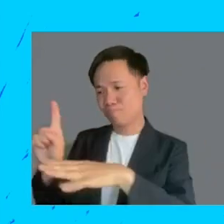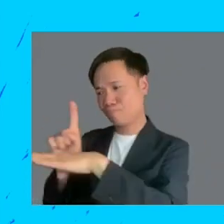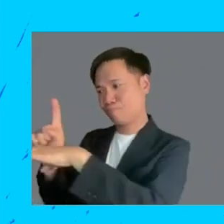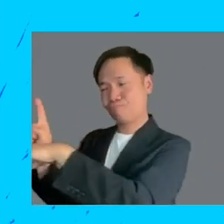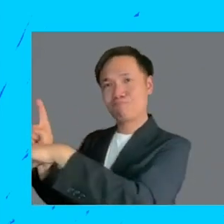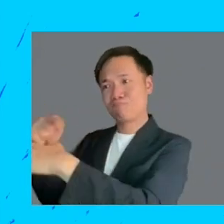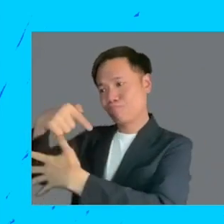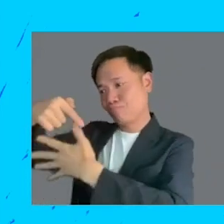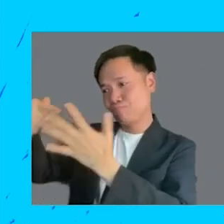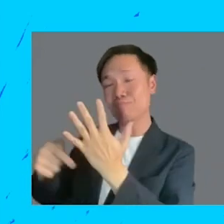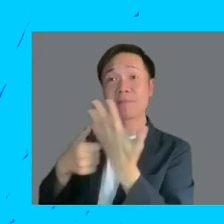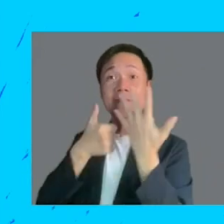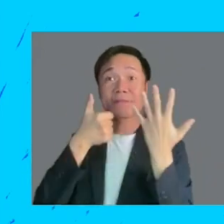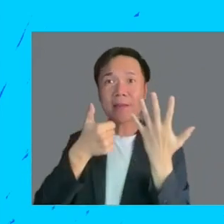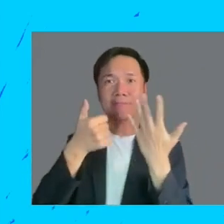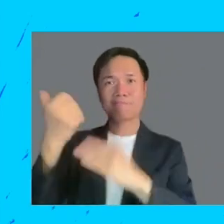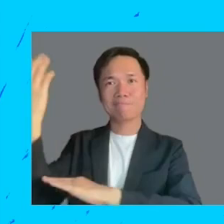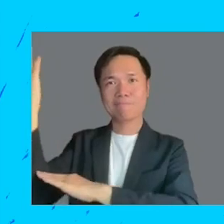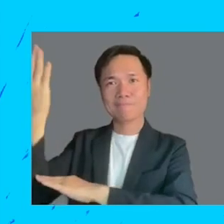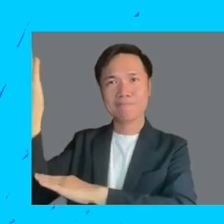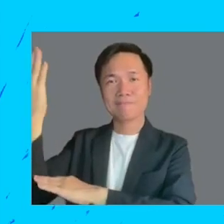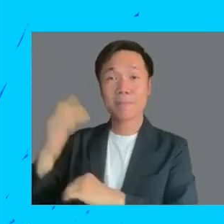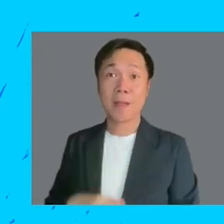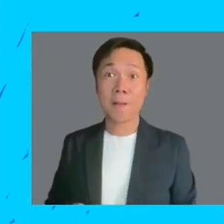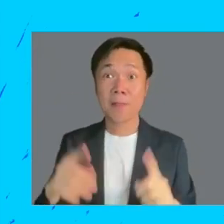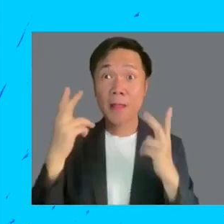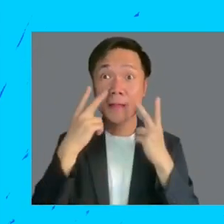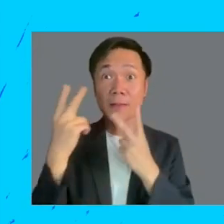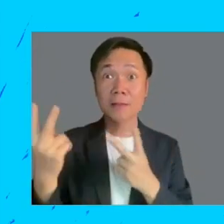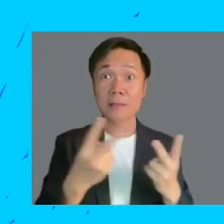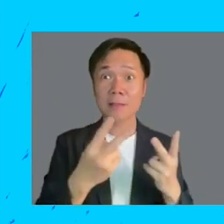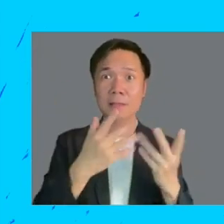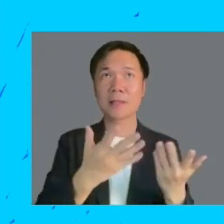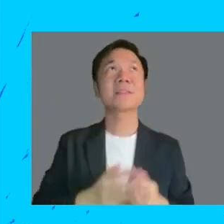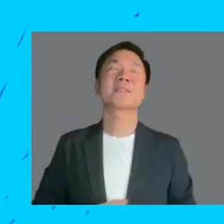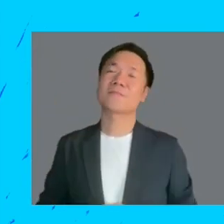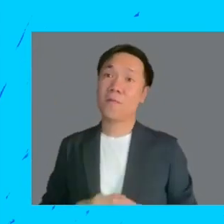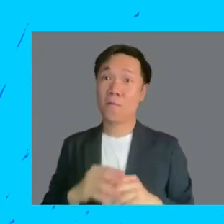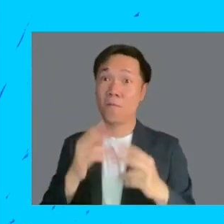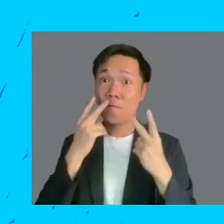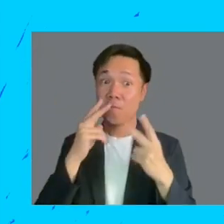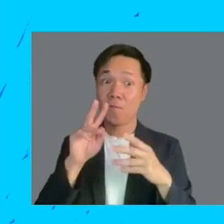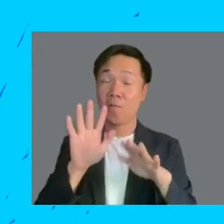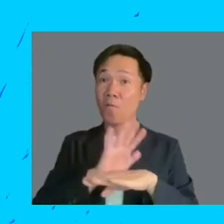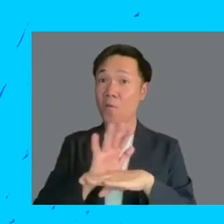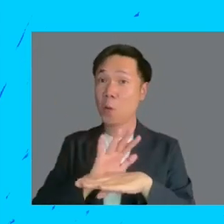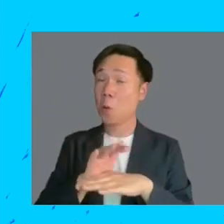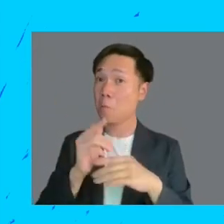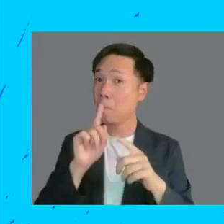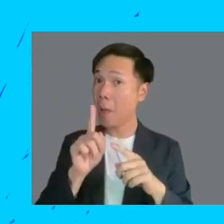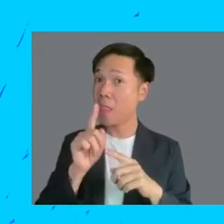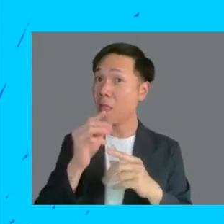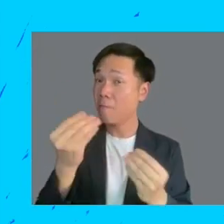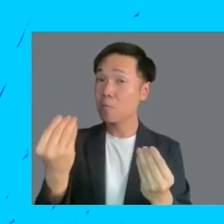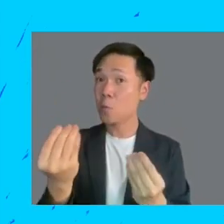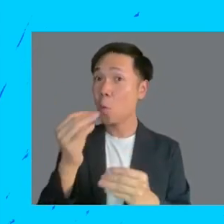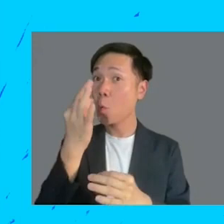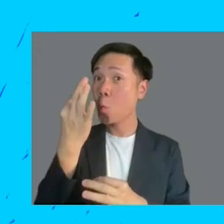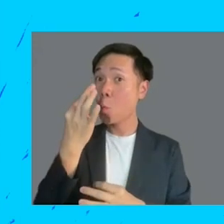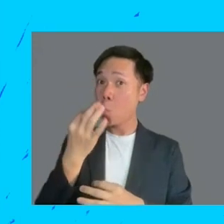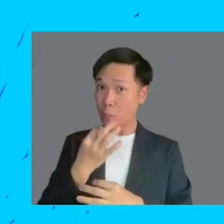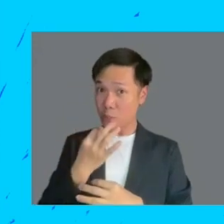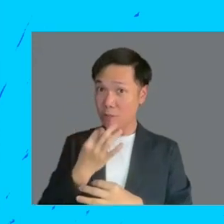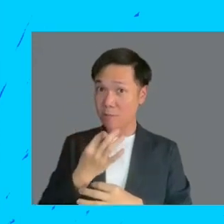just a quick reminder before we get into the video, I would request that if you have any questions that come up as we go through the